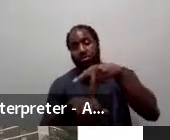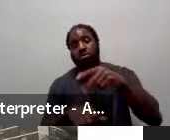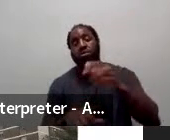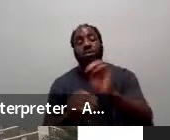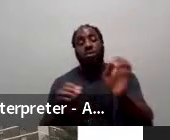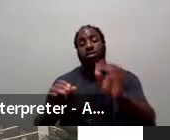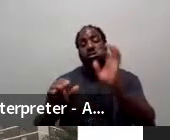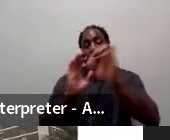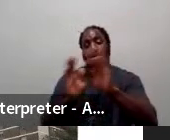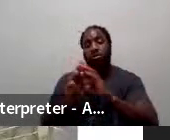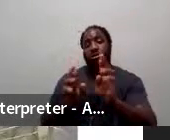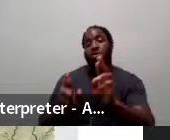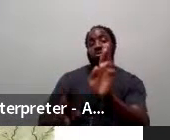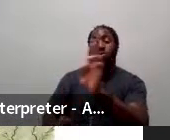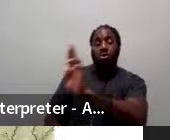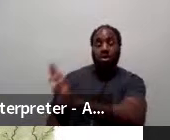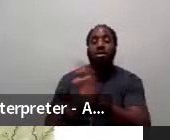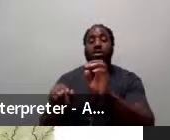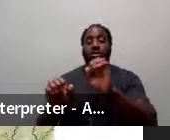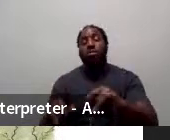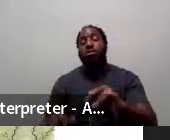you could click on those,